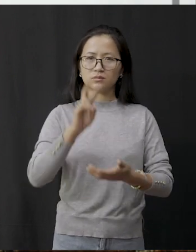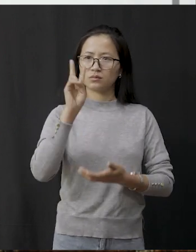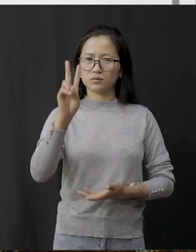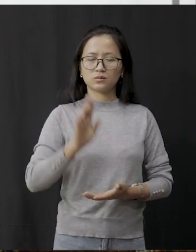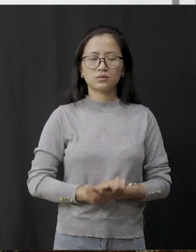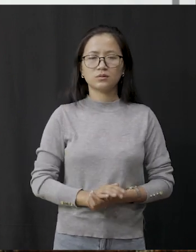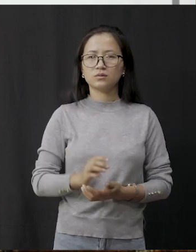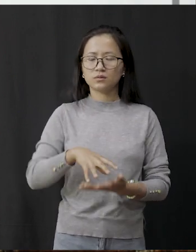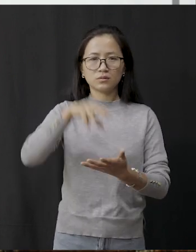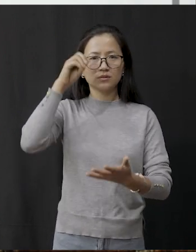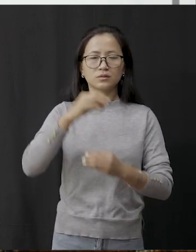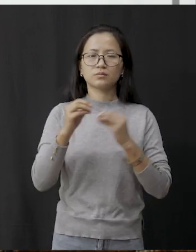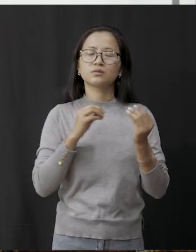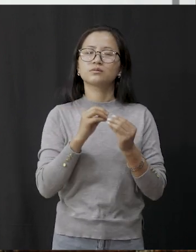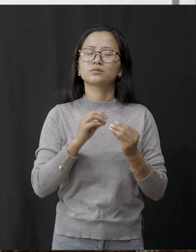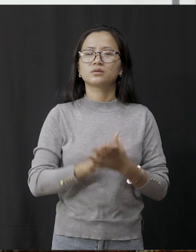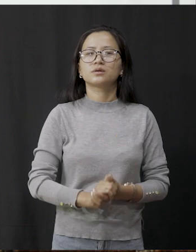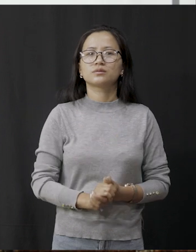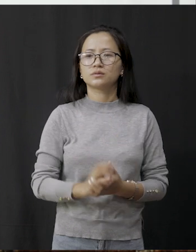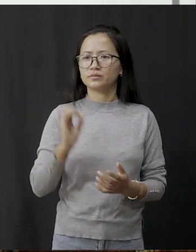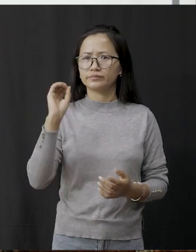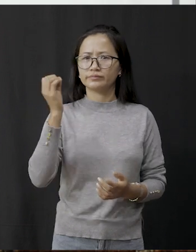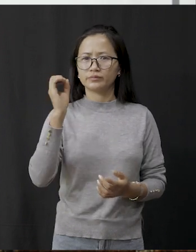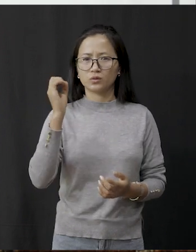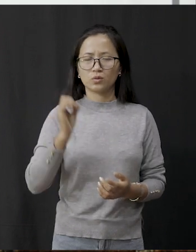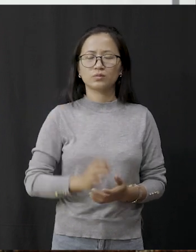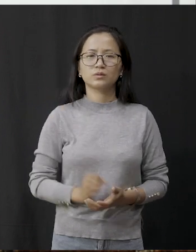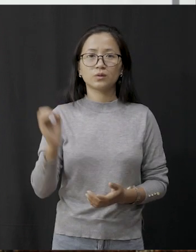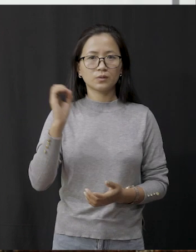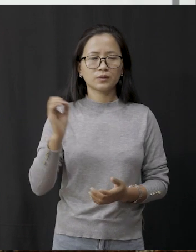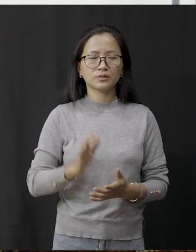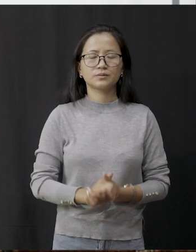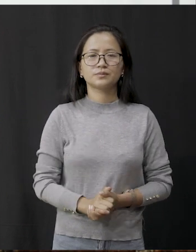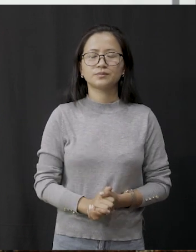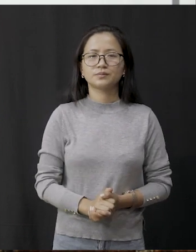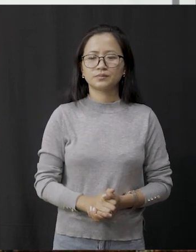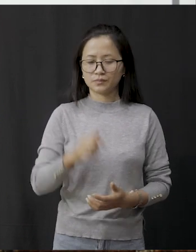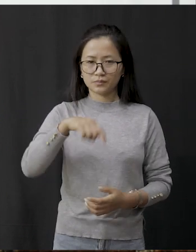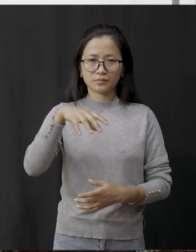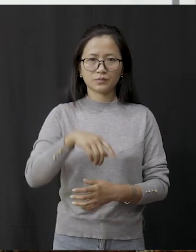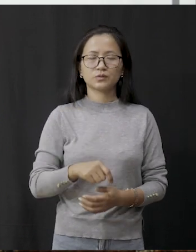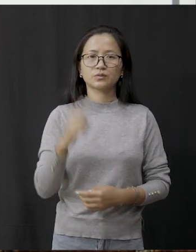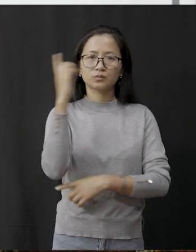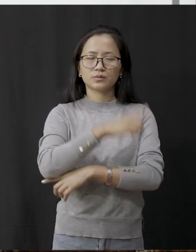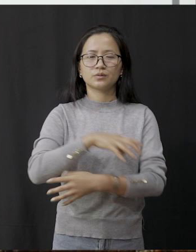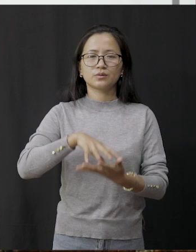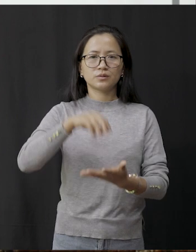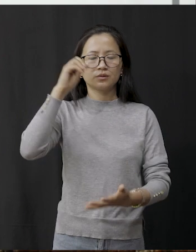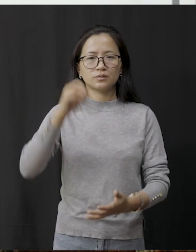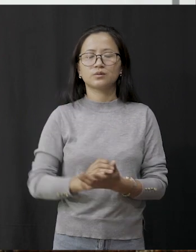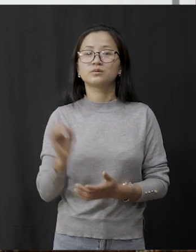the occupation. Now students, let's see. So today we will learn about this